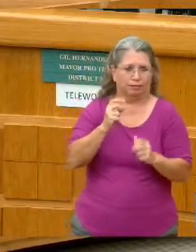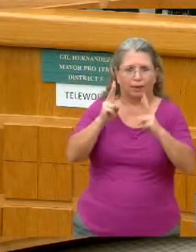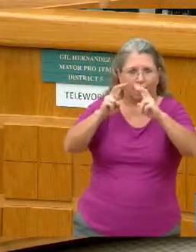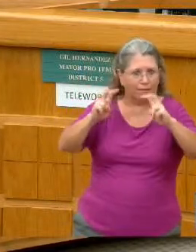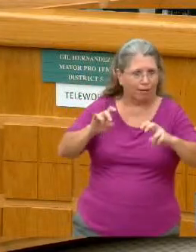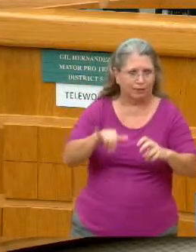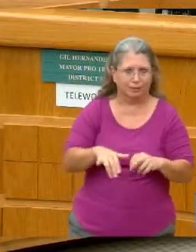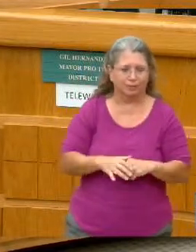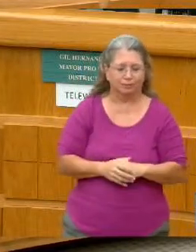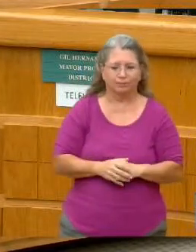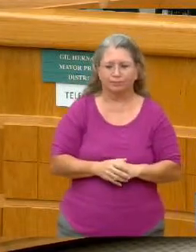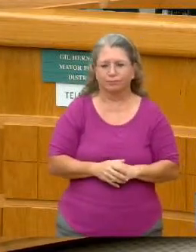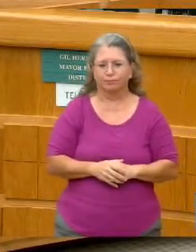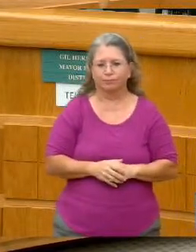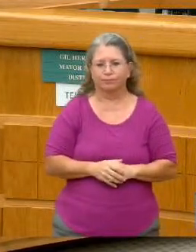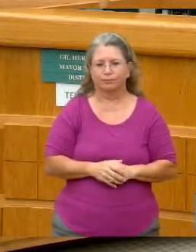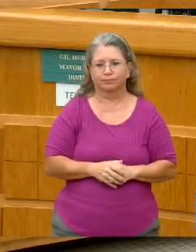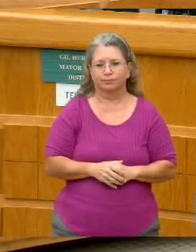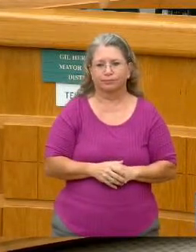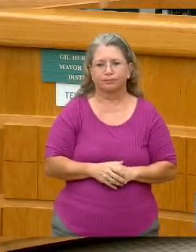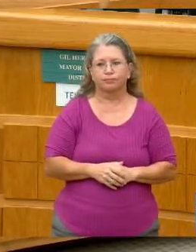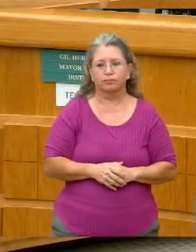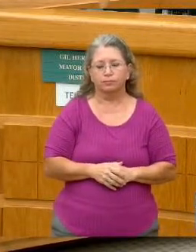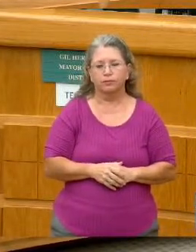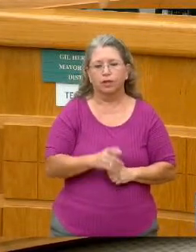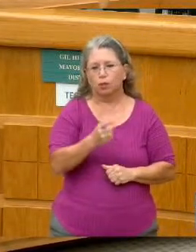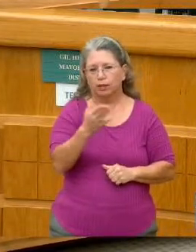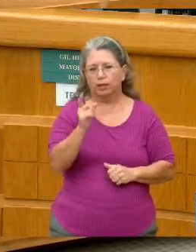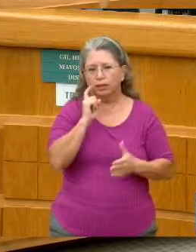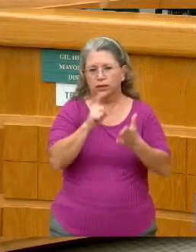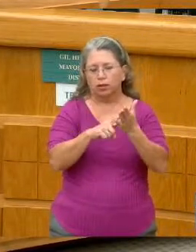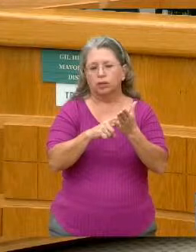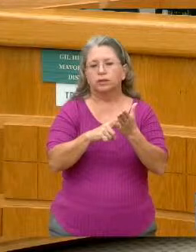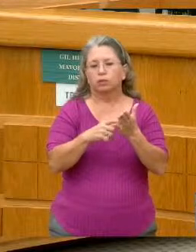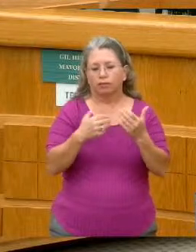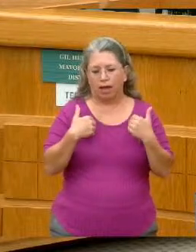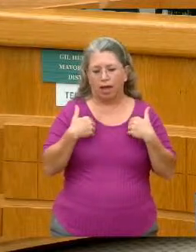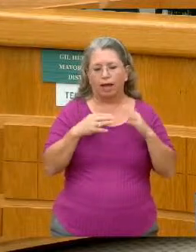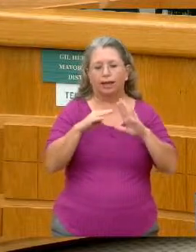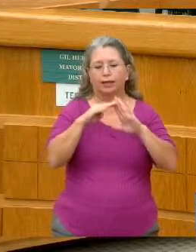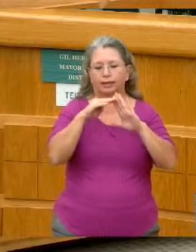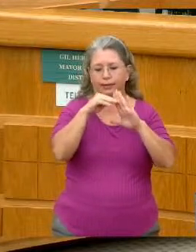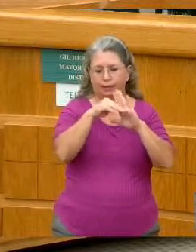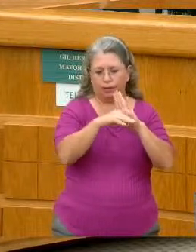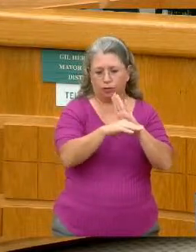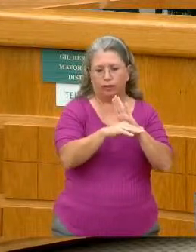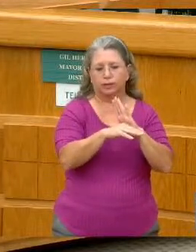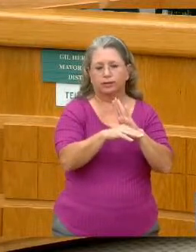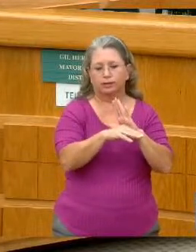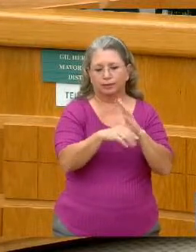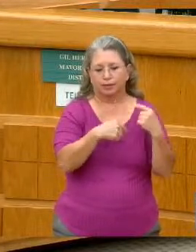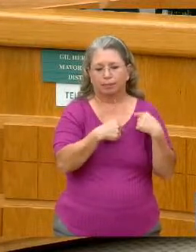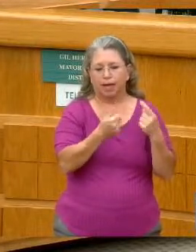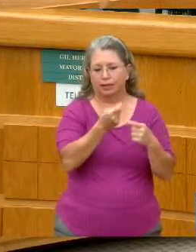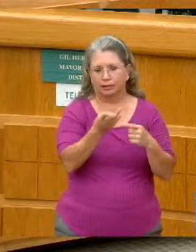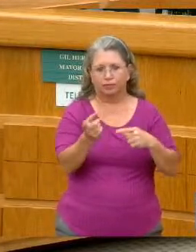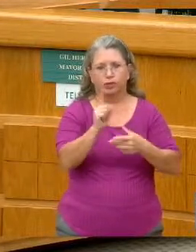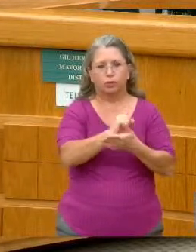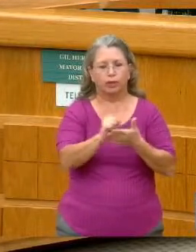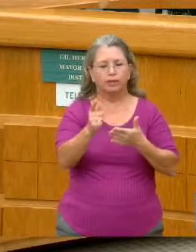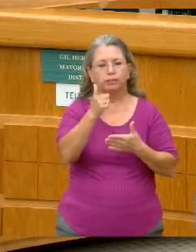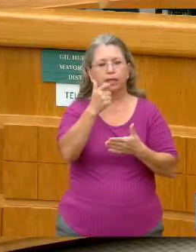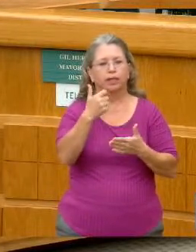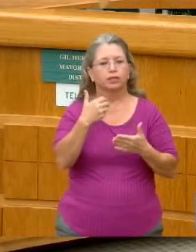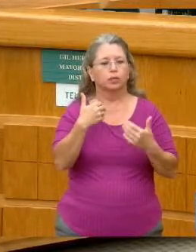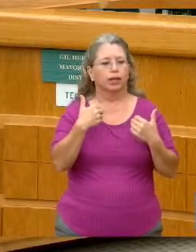that you'll note is there has indeed been a decrease over the past few weeks since the vehicle restriction at the beaches was put